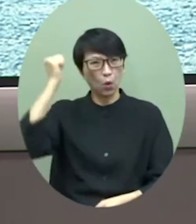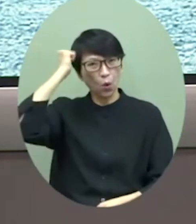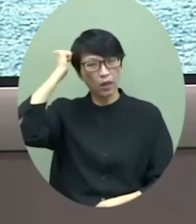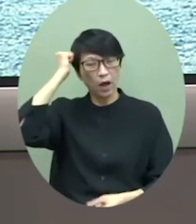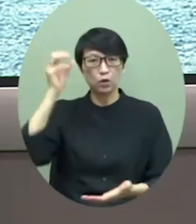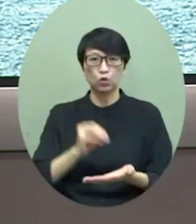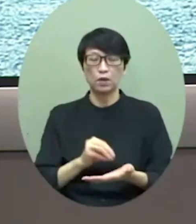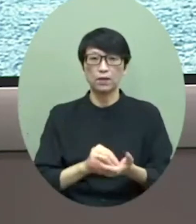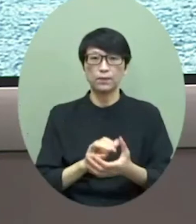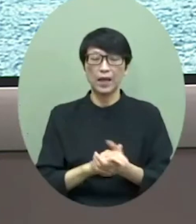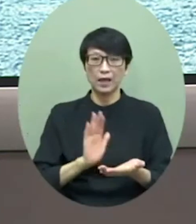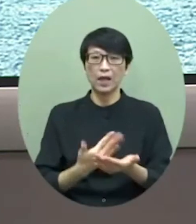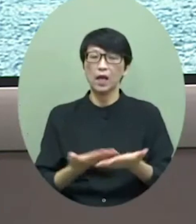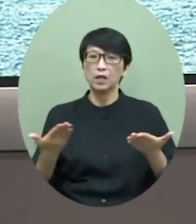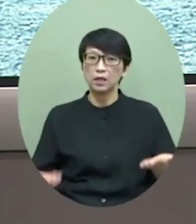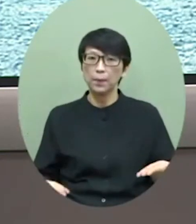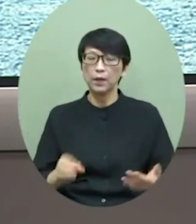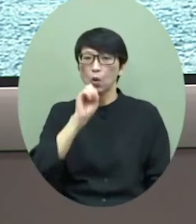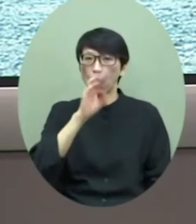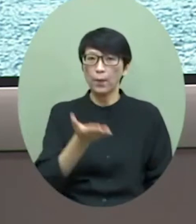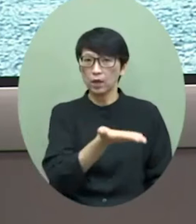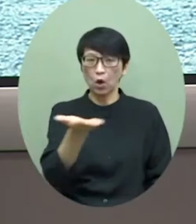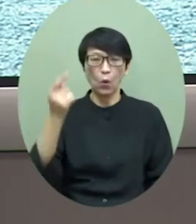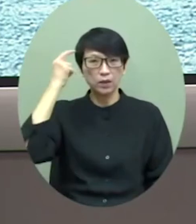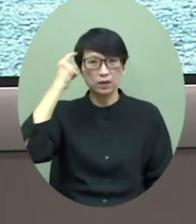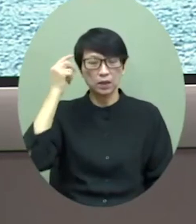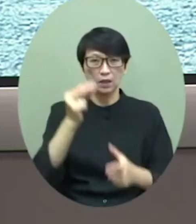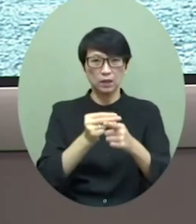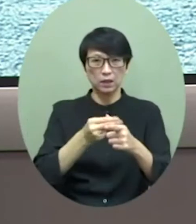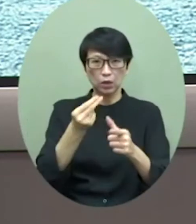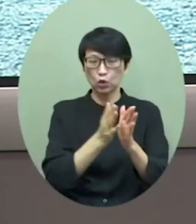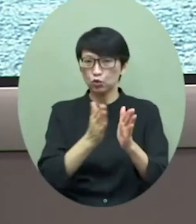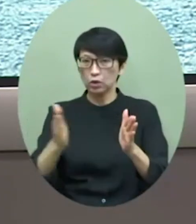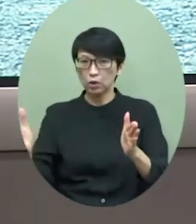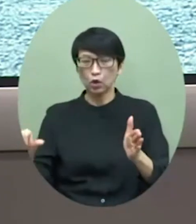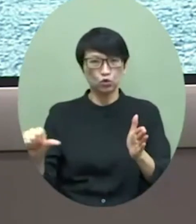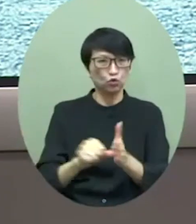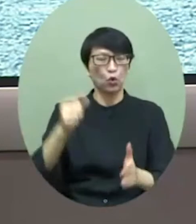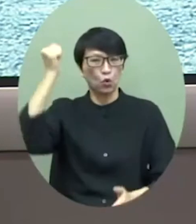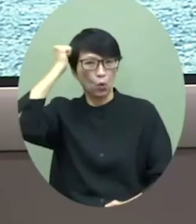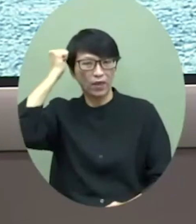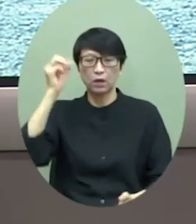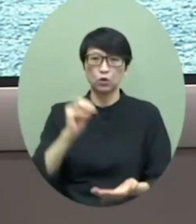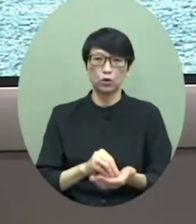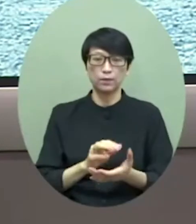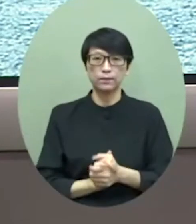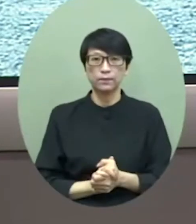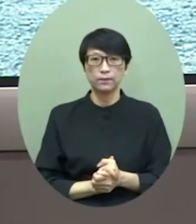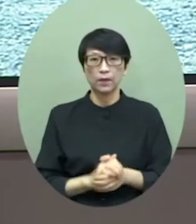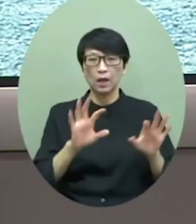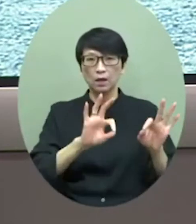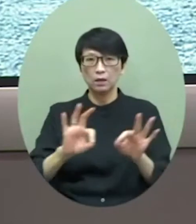In the past 7 months, I've always had to make difficult decisions. But then the announcement I have to make today is